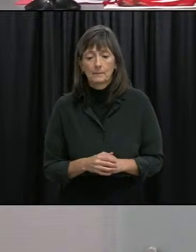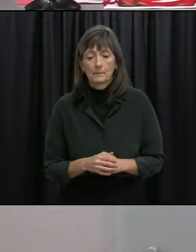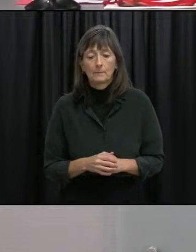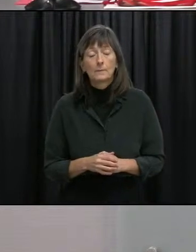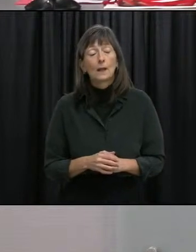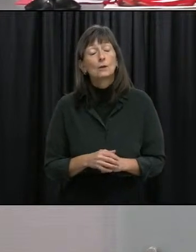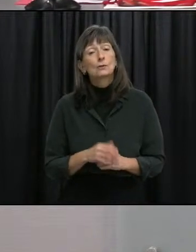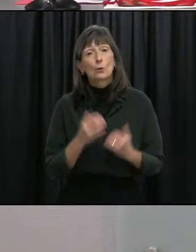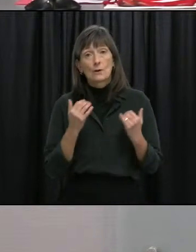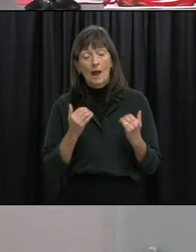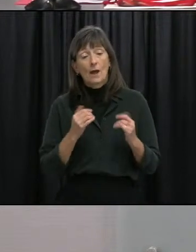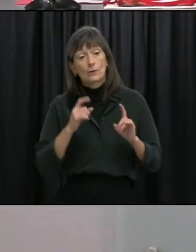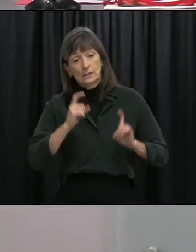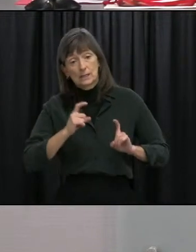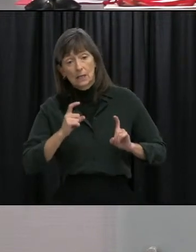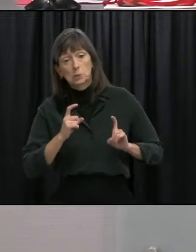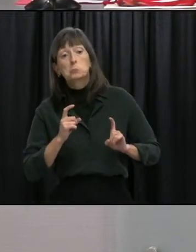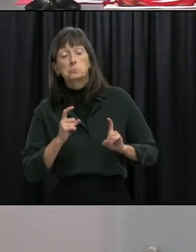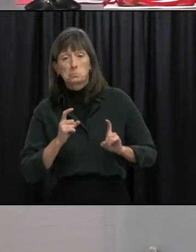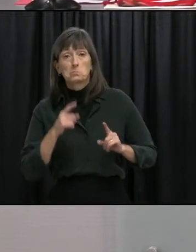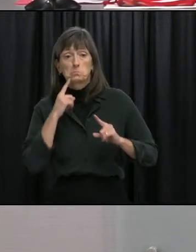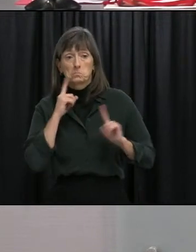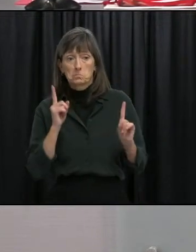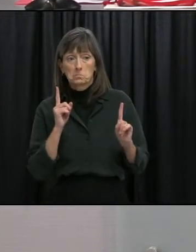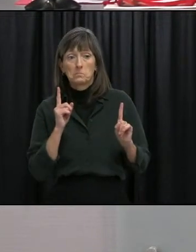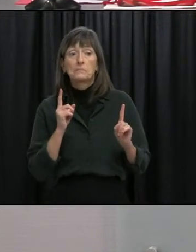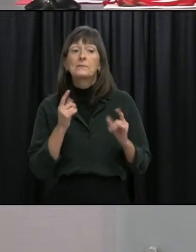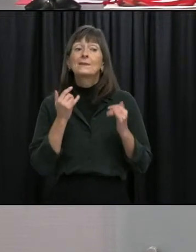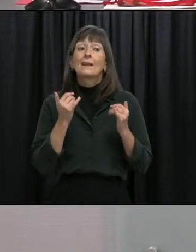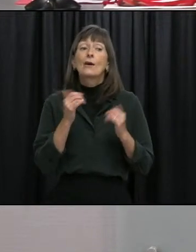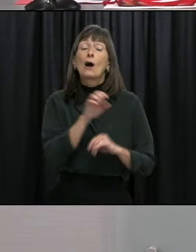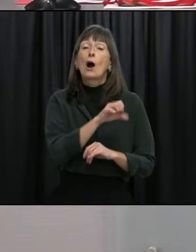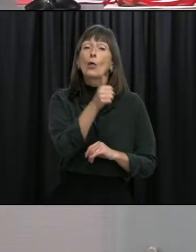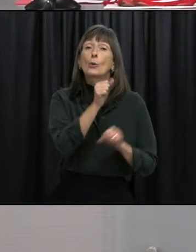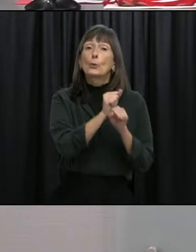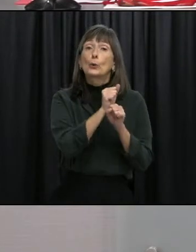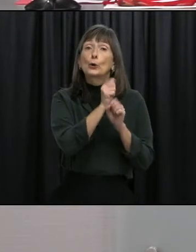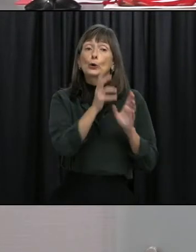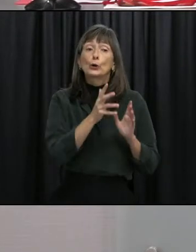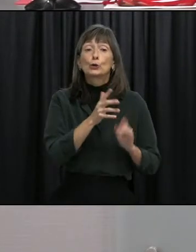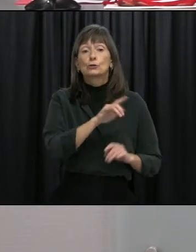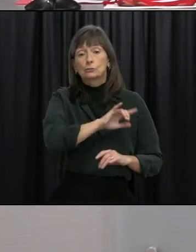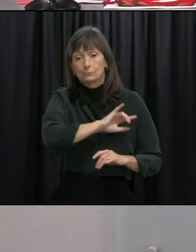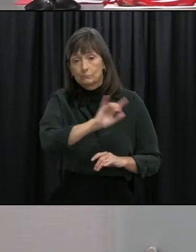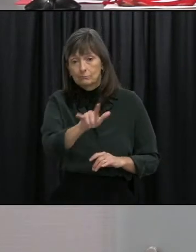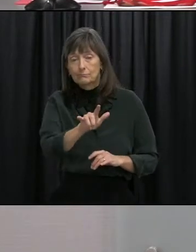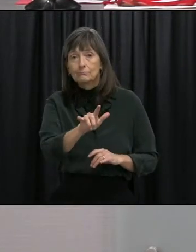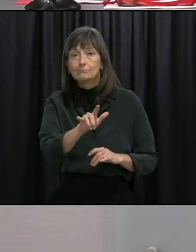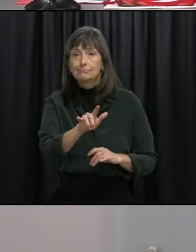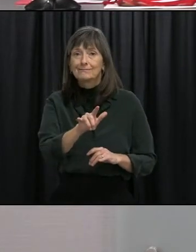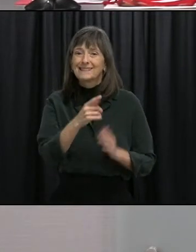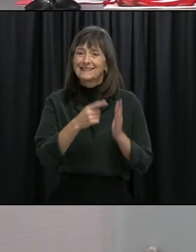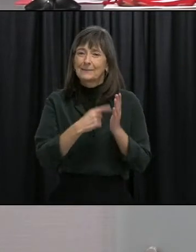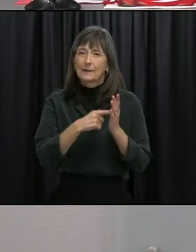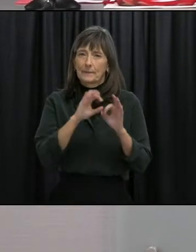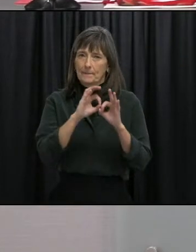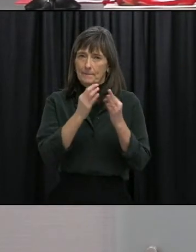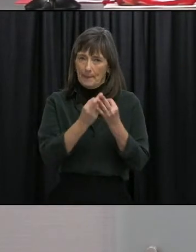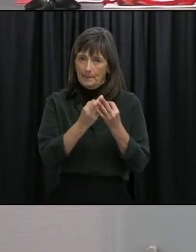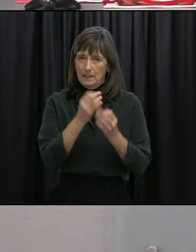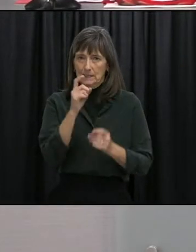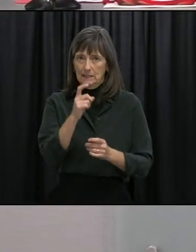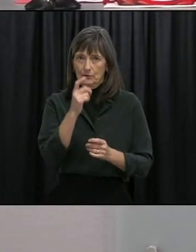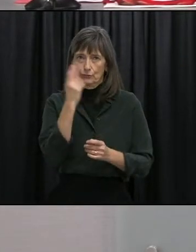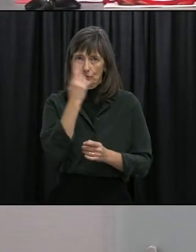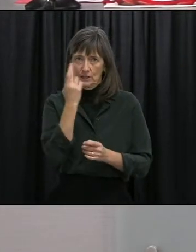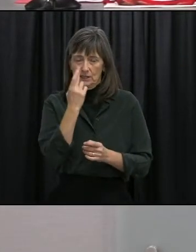of the project, we know that there are other rotational workers that come to the province for family reasons who aren't deemed a resident of the